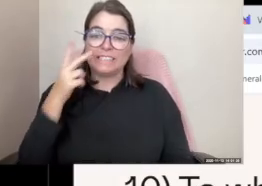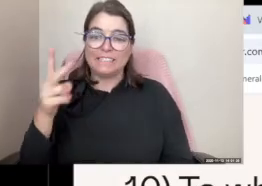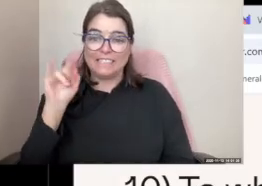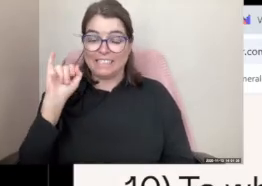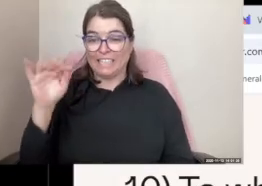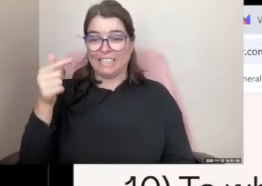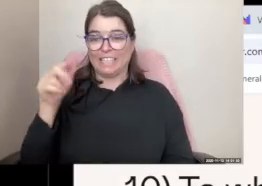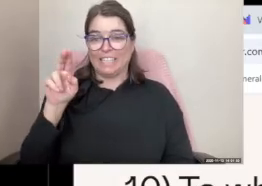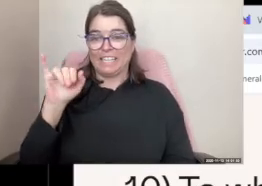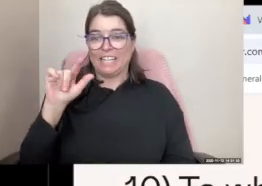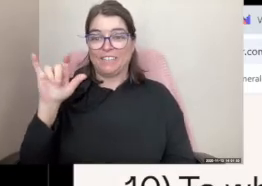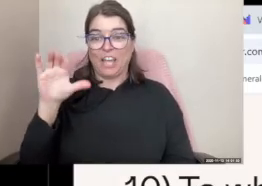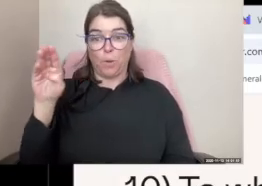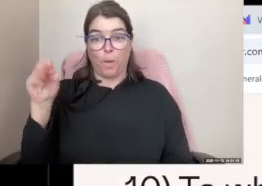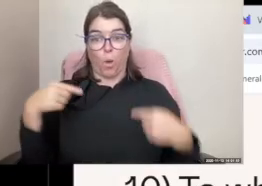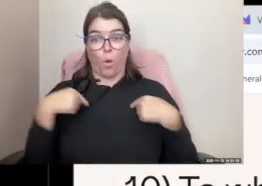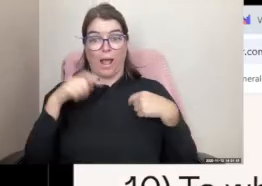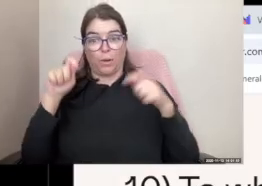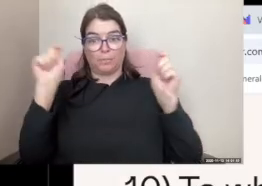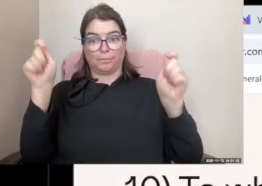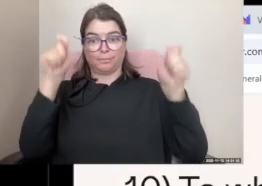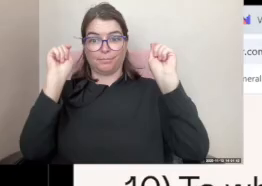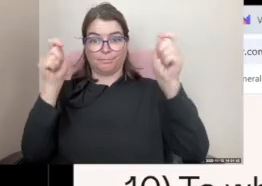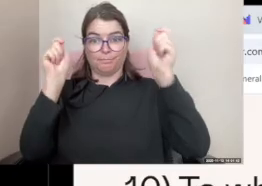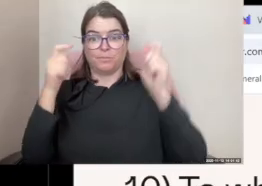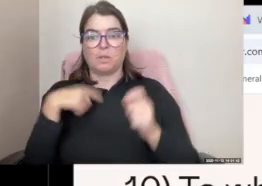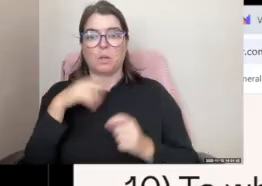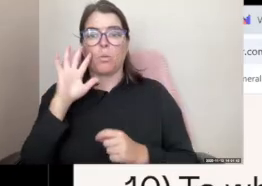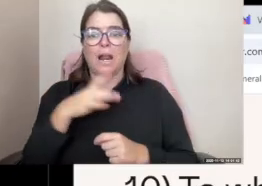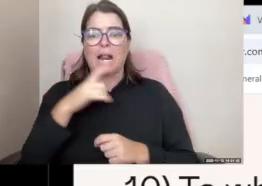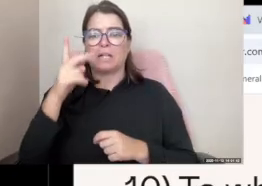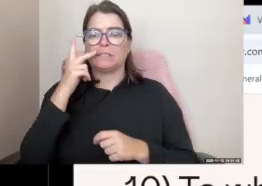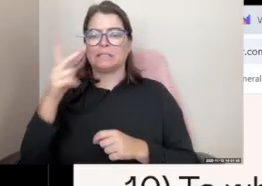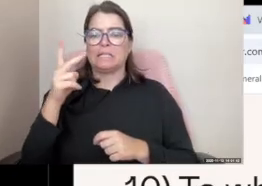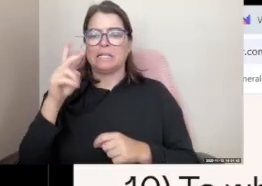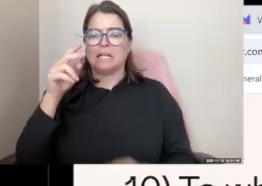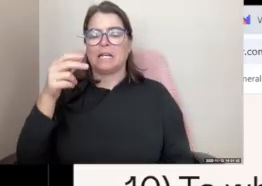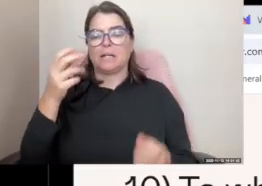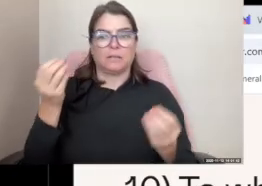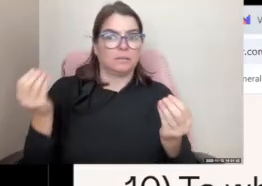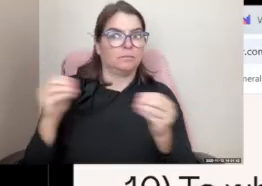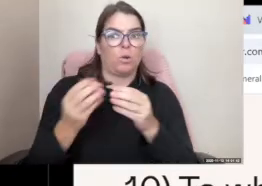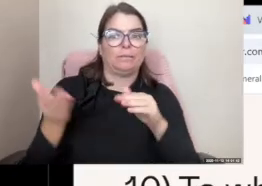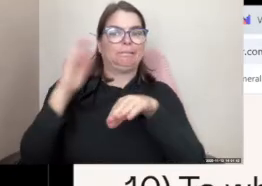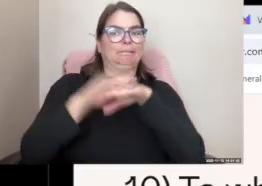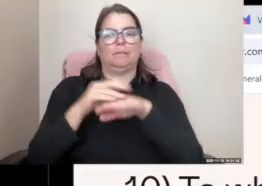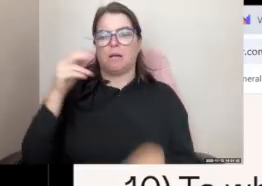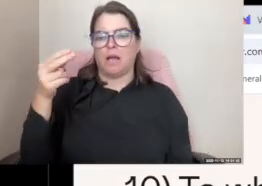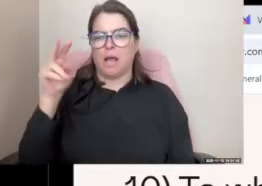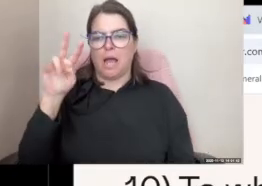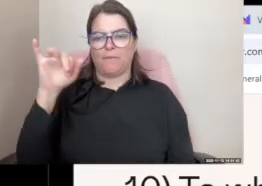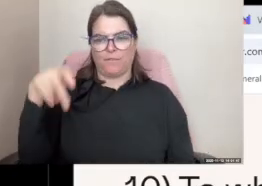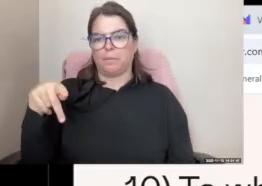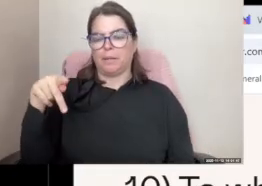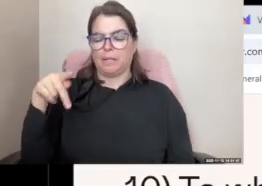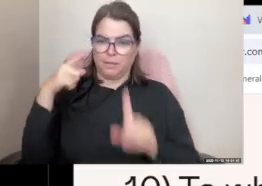specifically for the class 7 and 8 space. It would be I would like to see if Guillermo